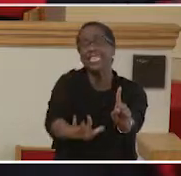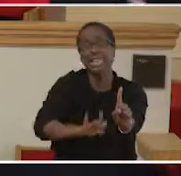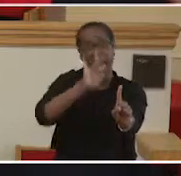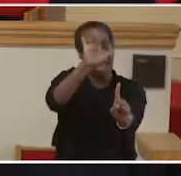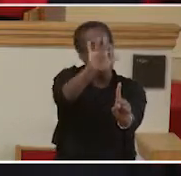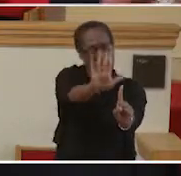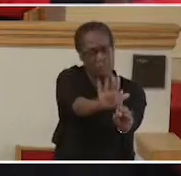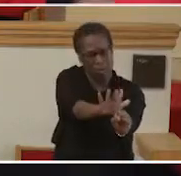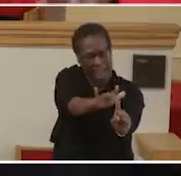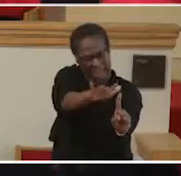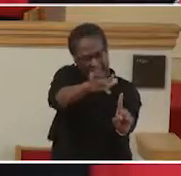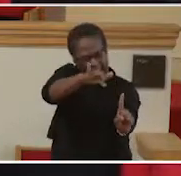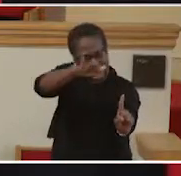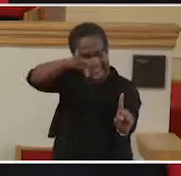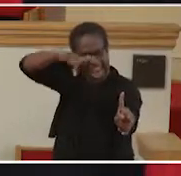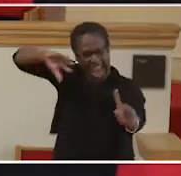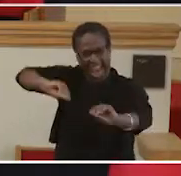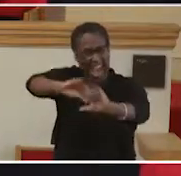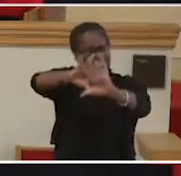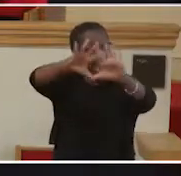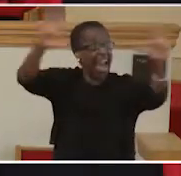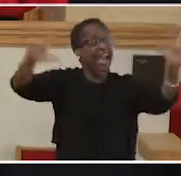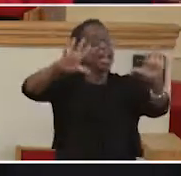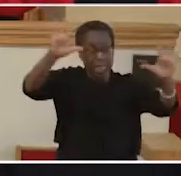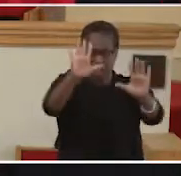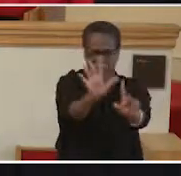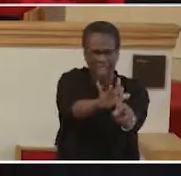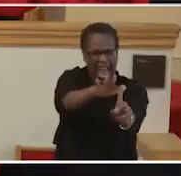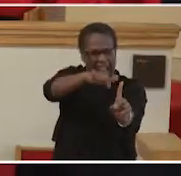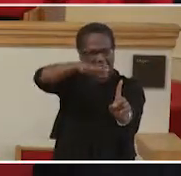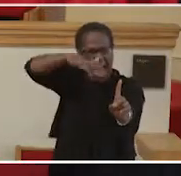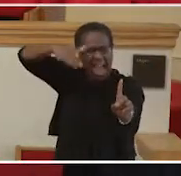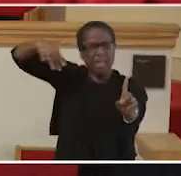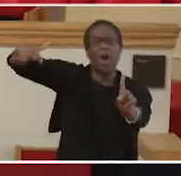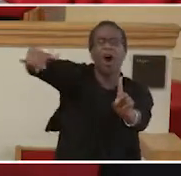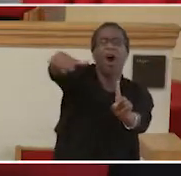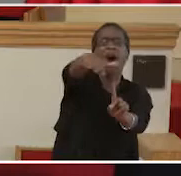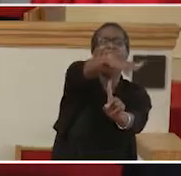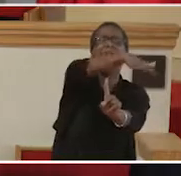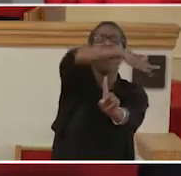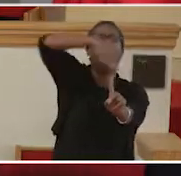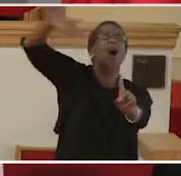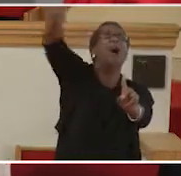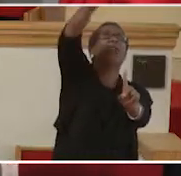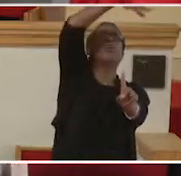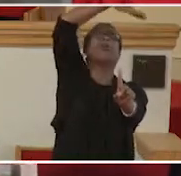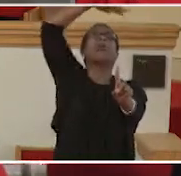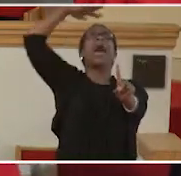Oh!